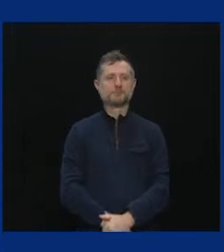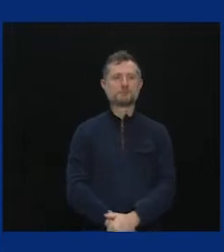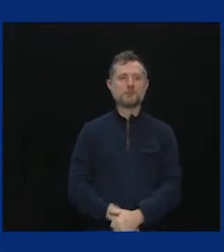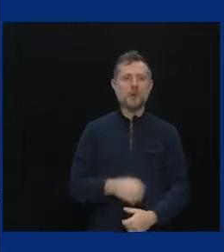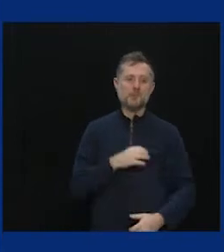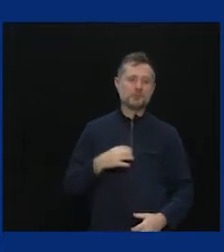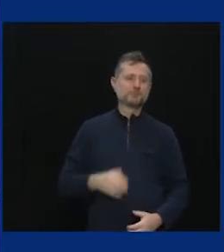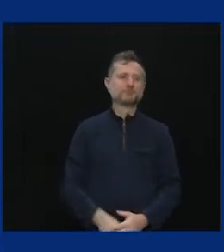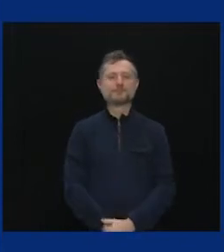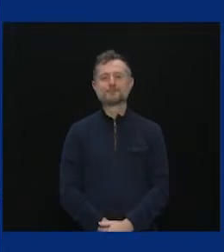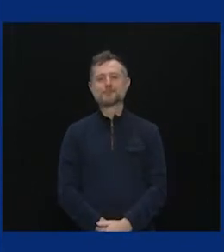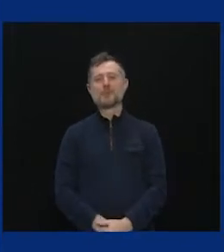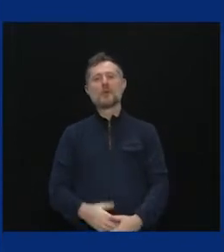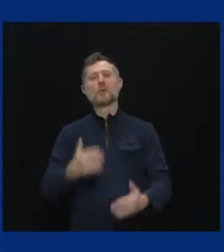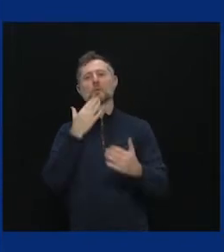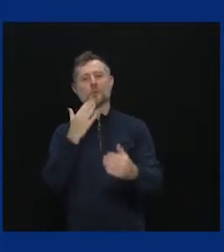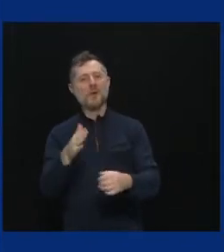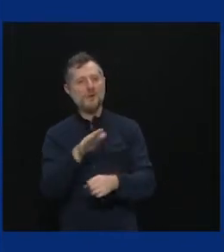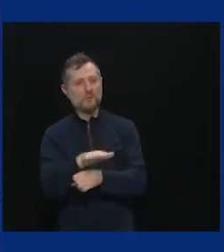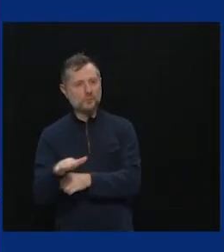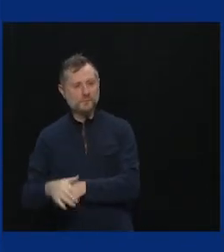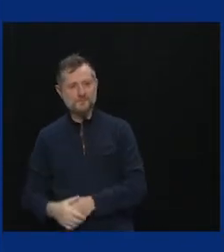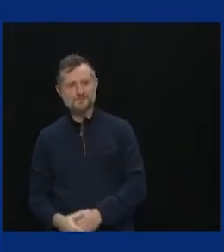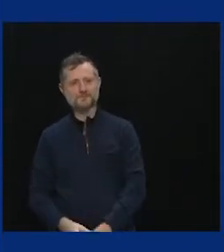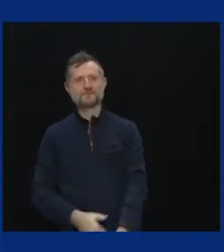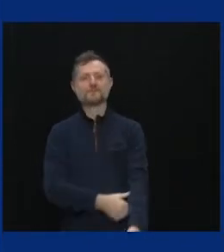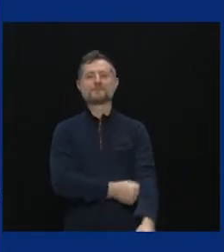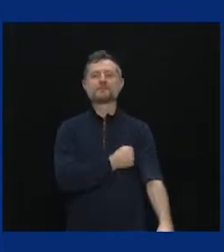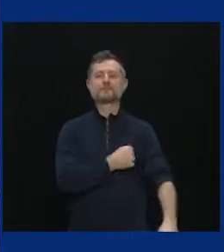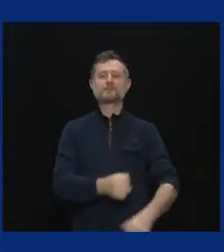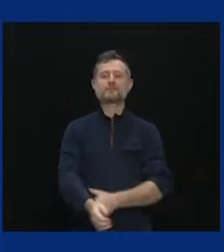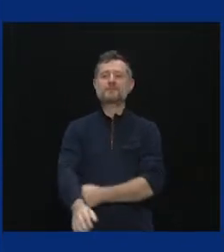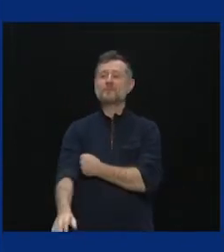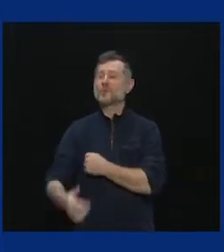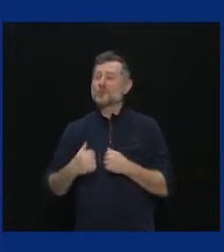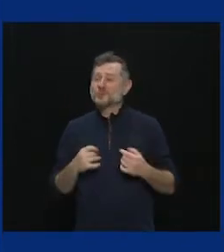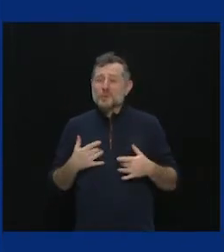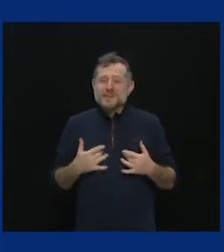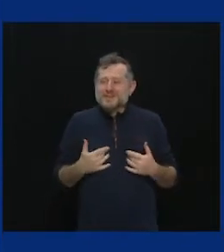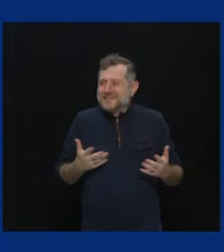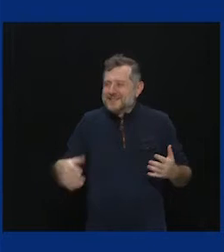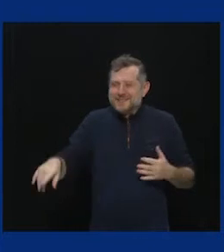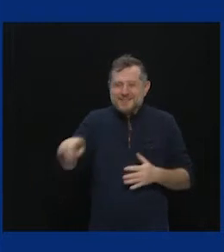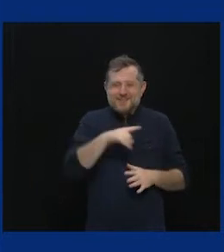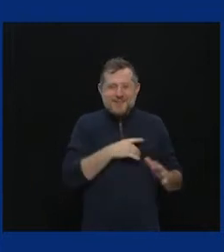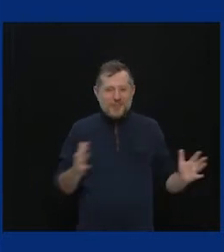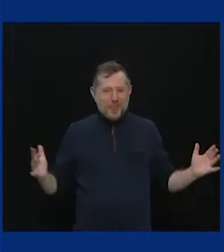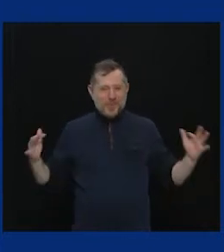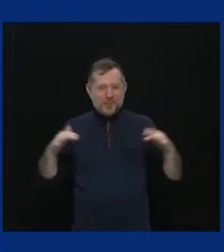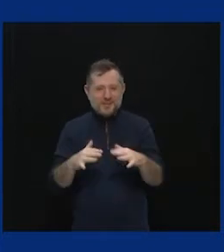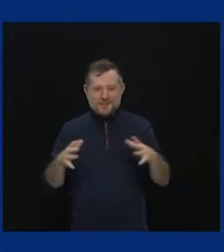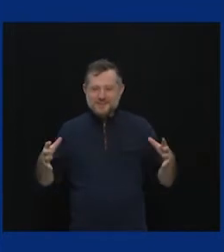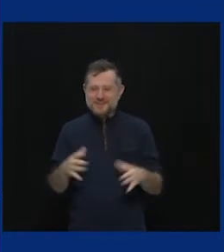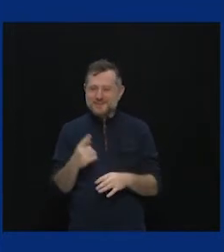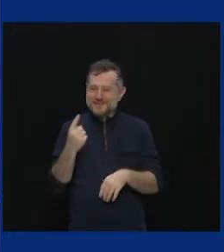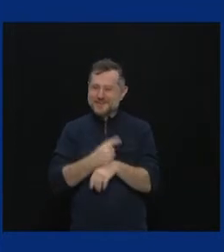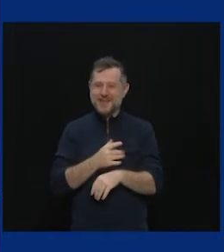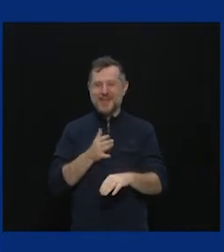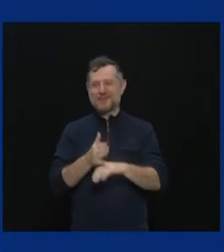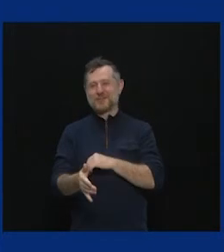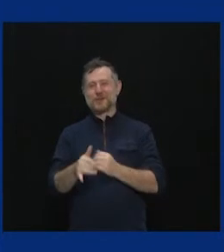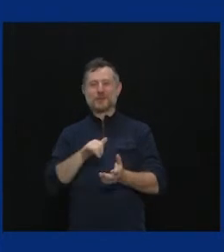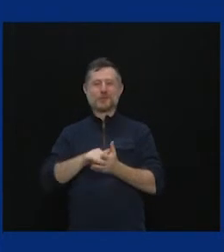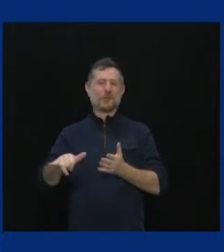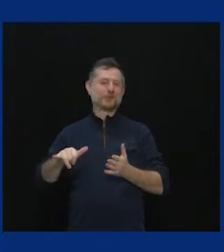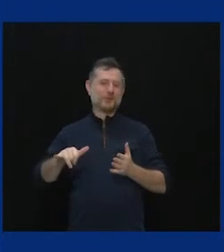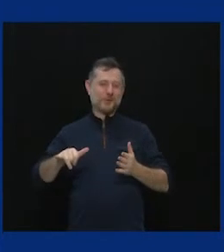Good afternoon. It's so exciting to be together once again on the day that New York's borders are opening to international